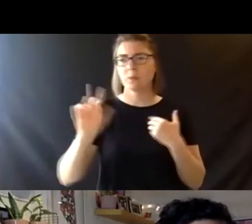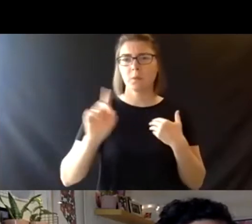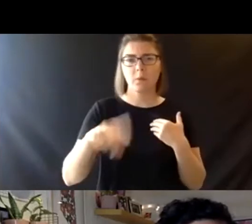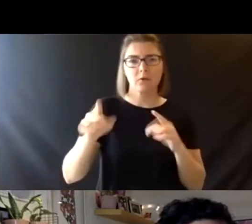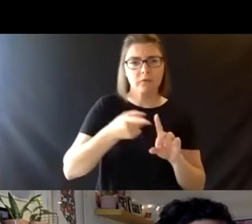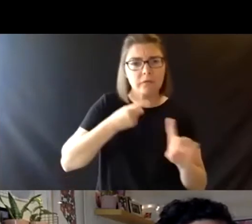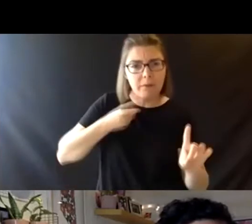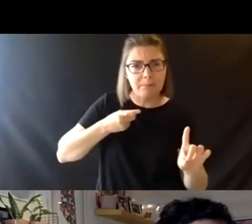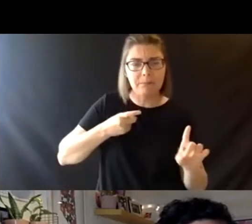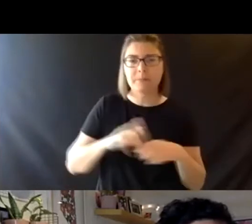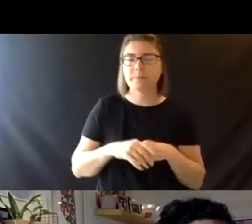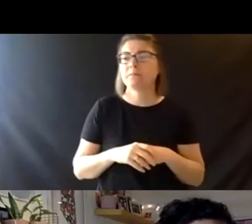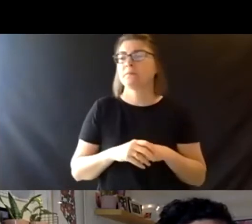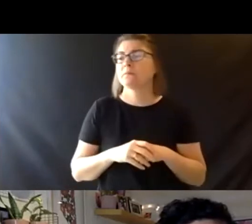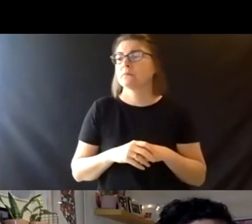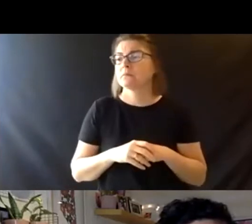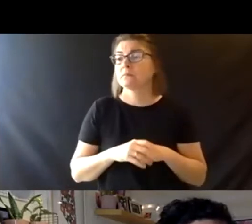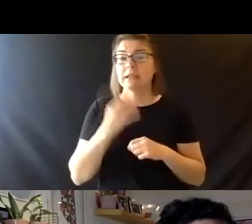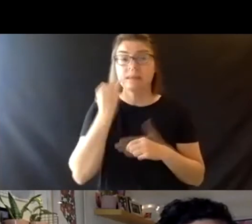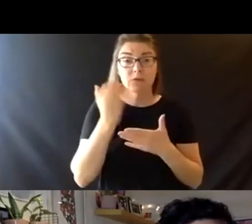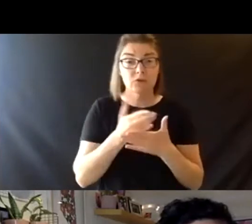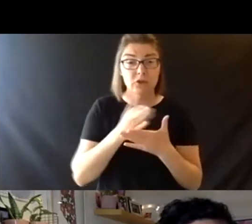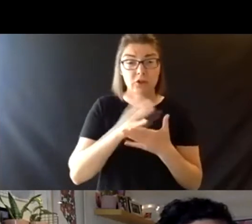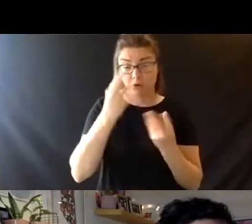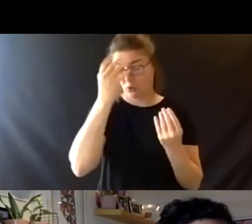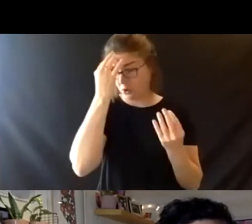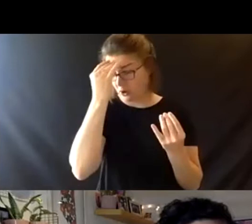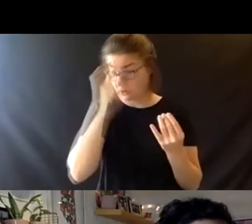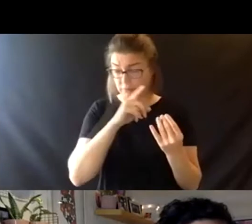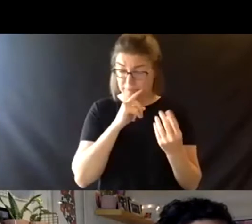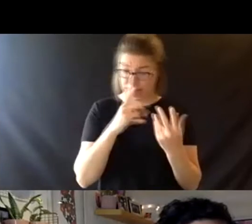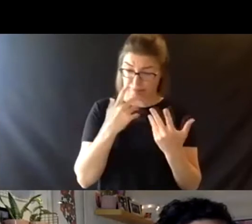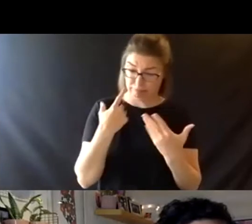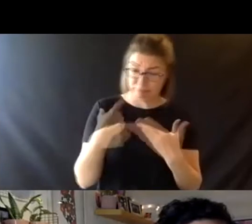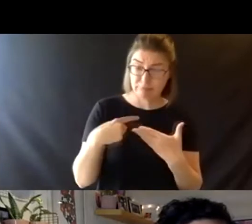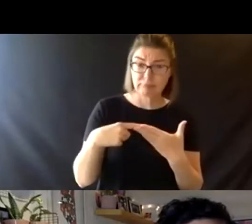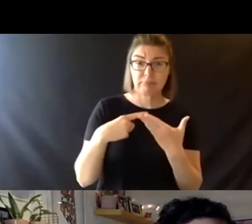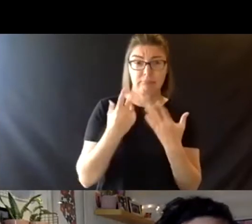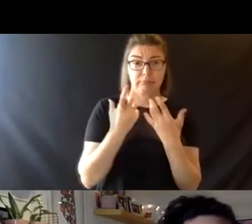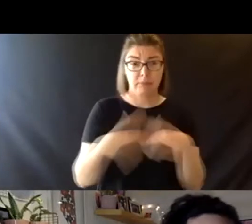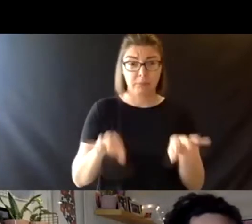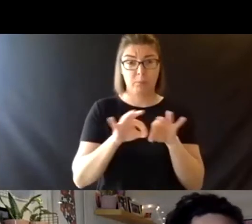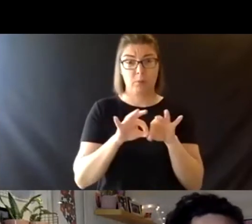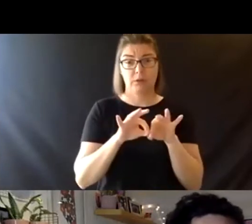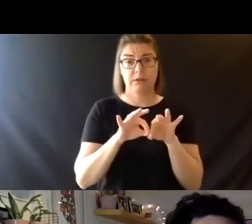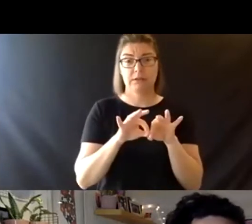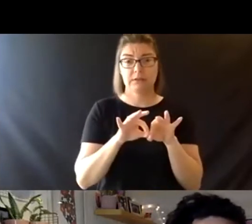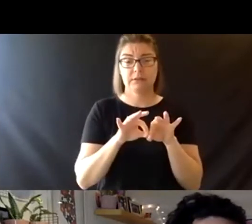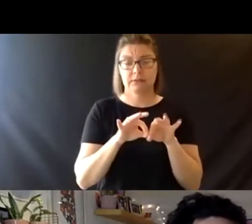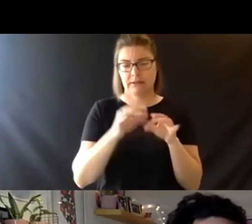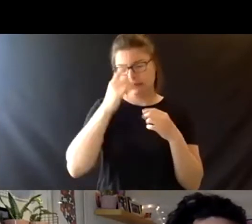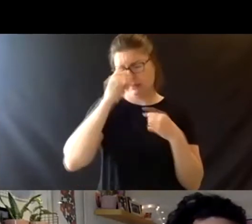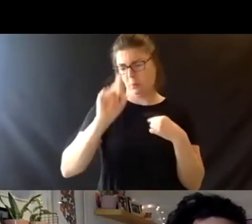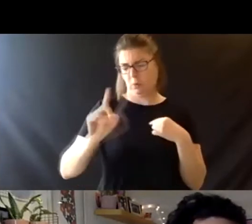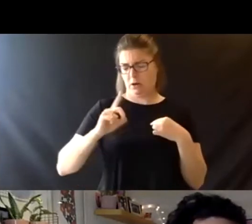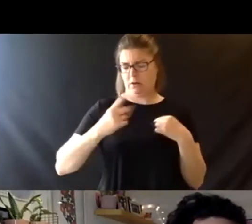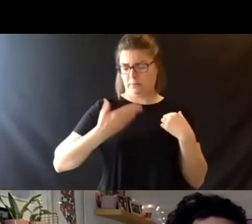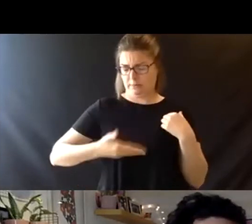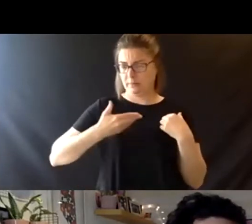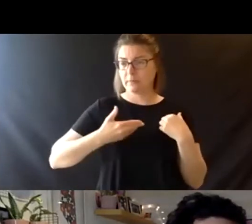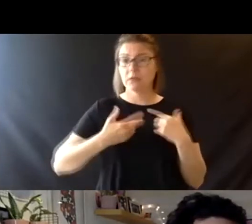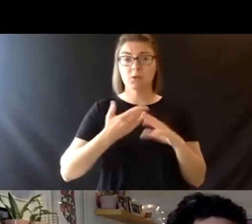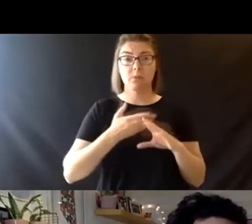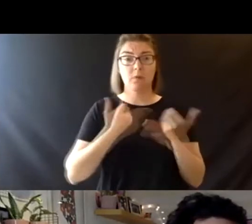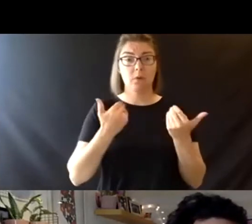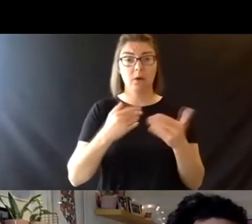come from when you're sharing your thoughts on all these really valuable and important topics. So without further ado, I want to